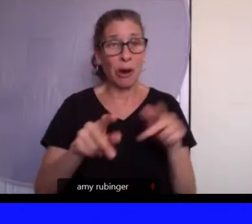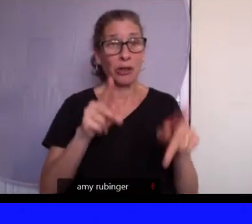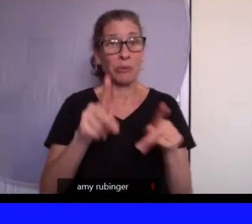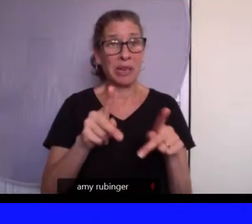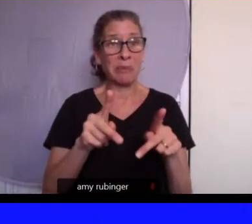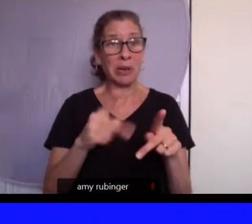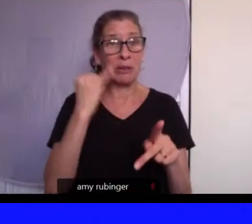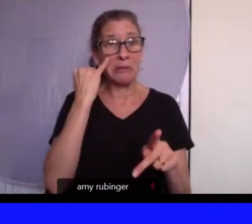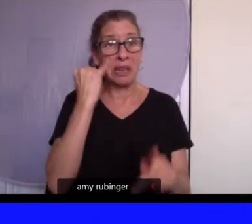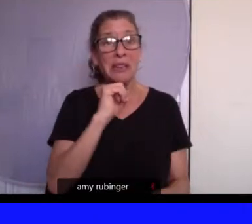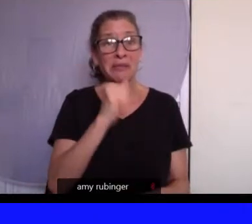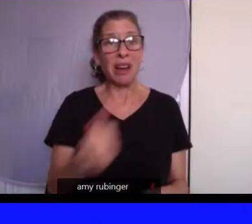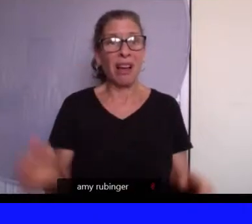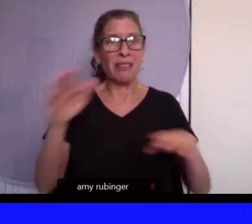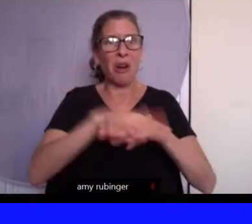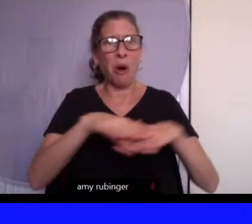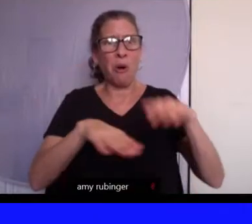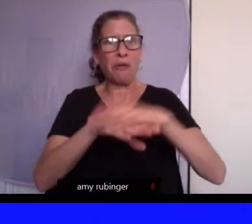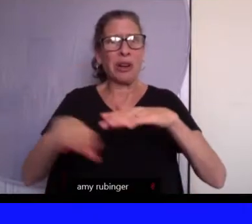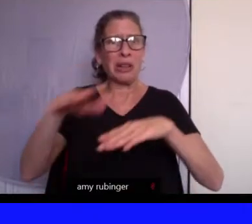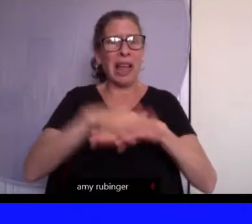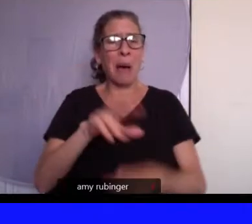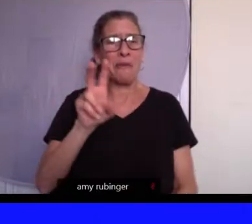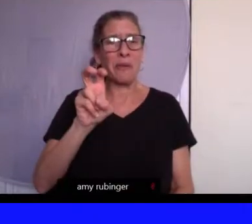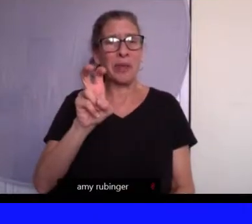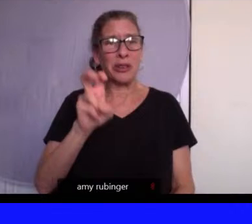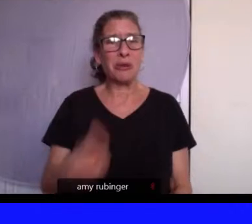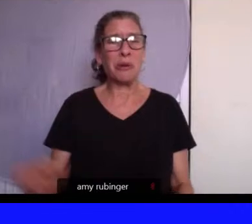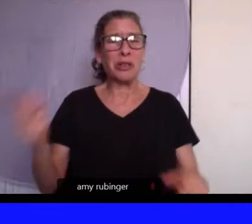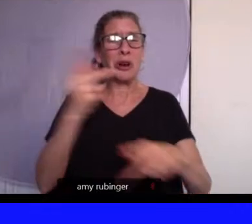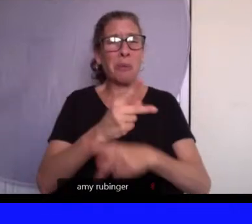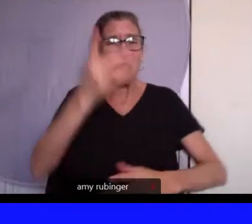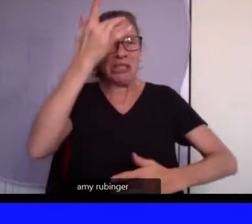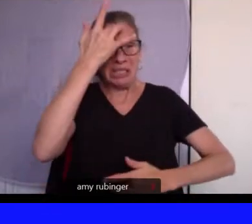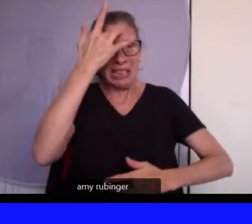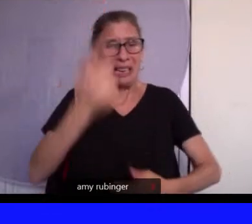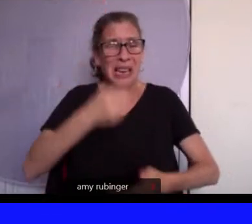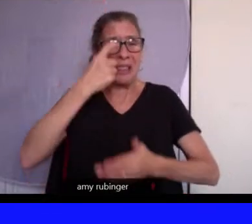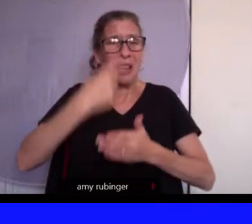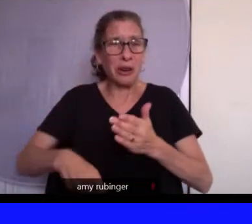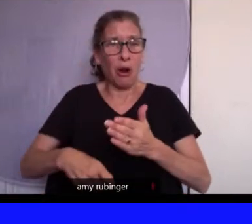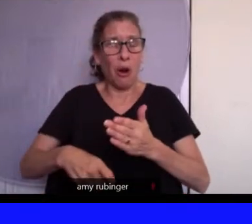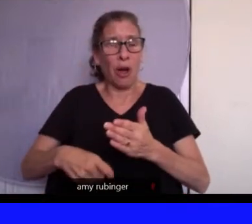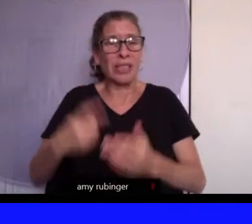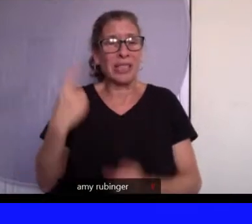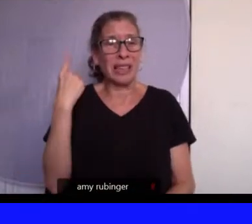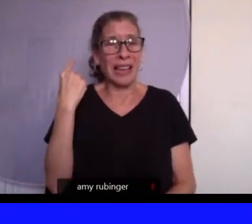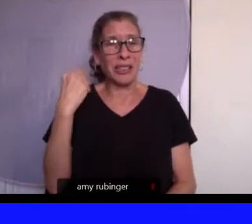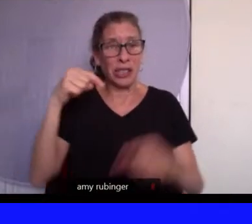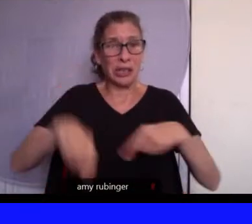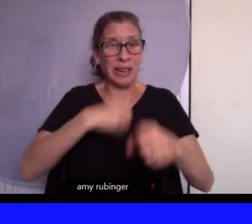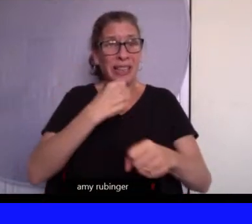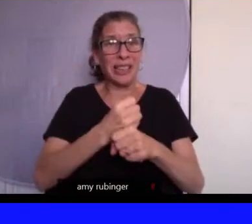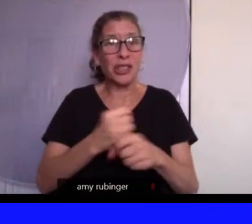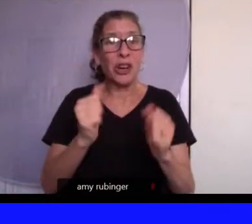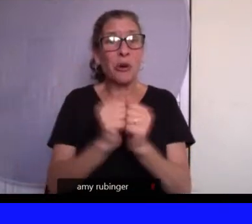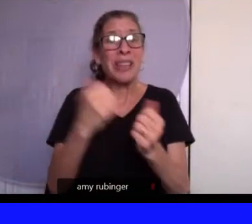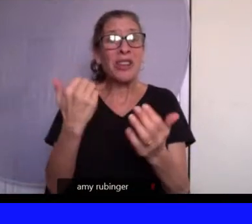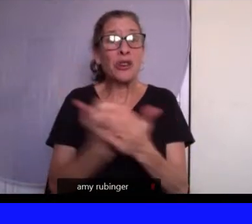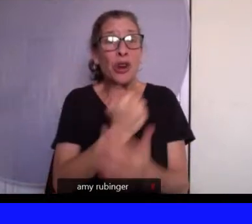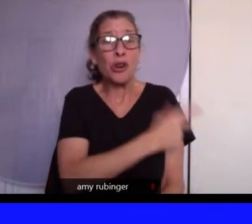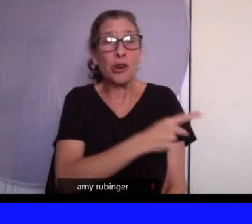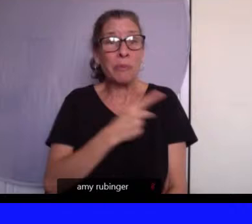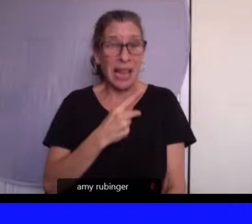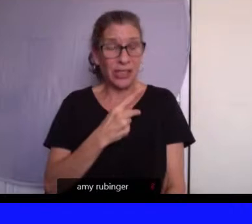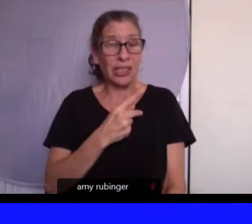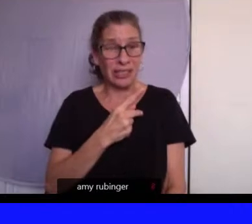admission, how do those resources surge into that person to prevent them from the 3rd, 4th, 5th admission? I think that will be a key and a new